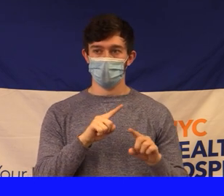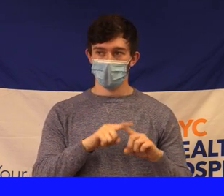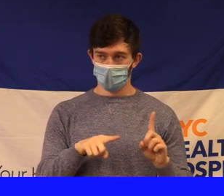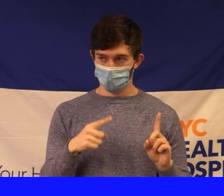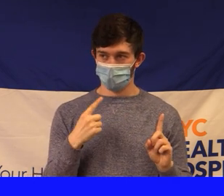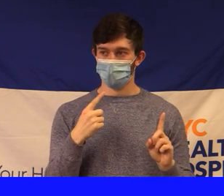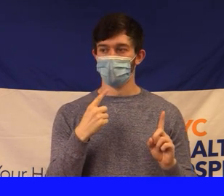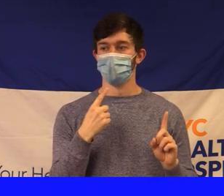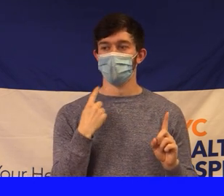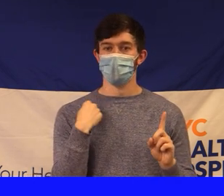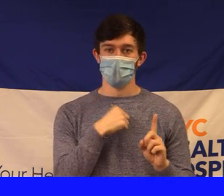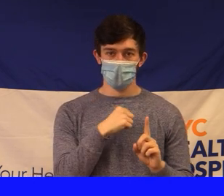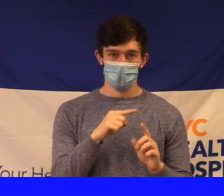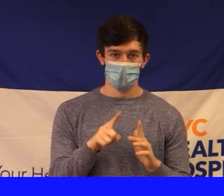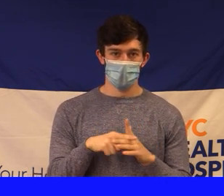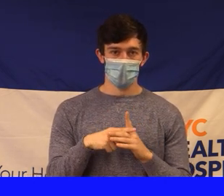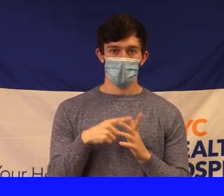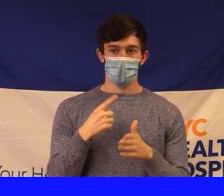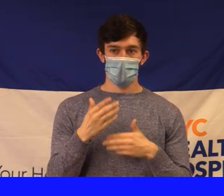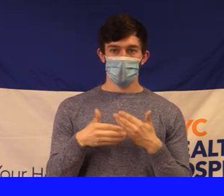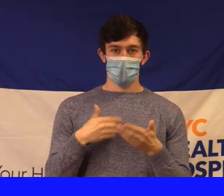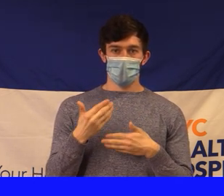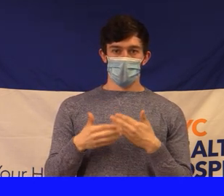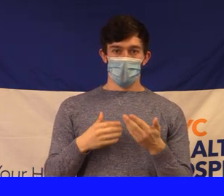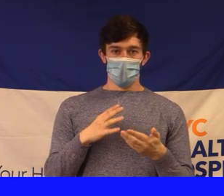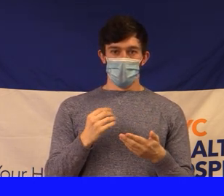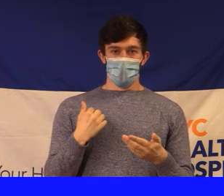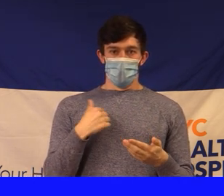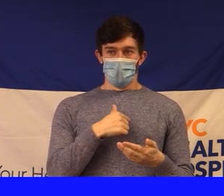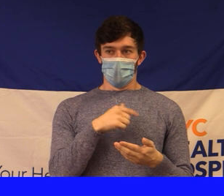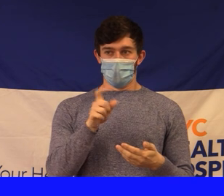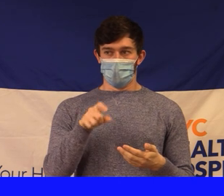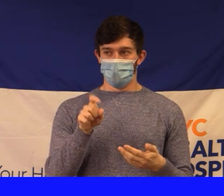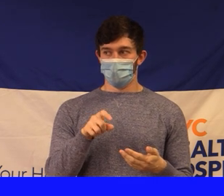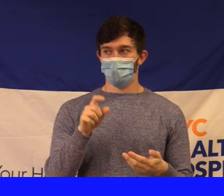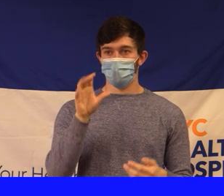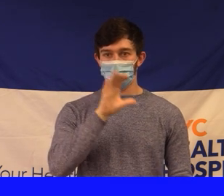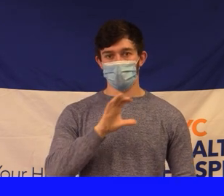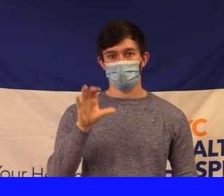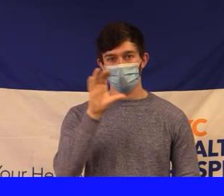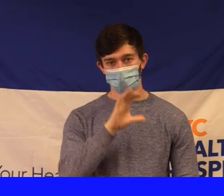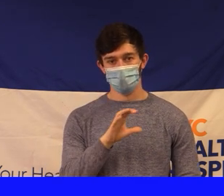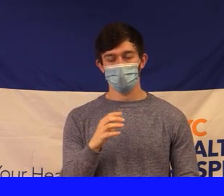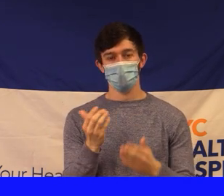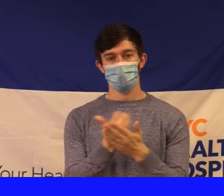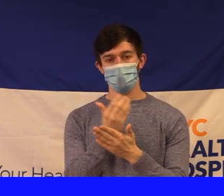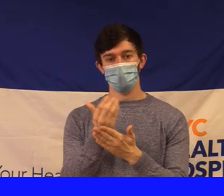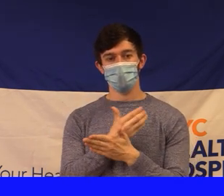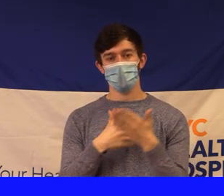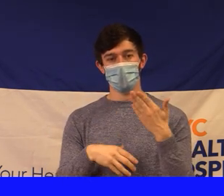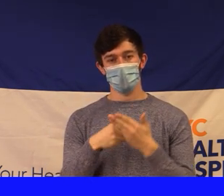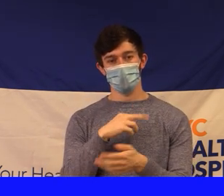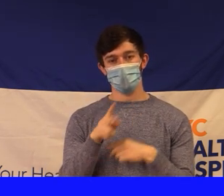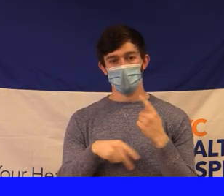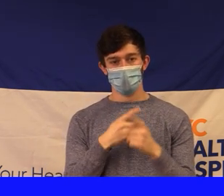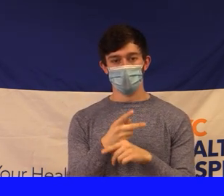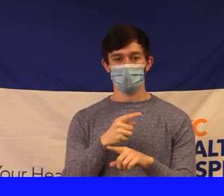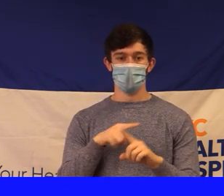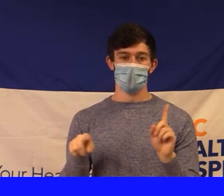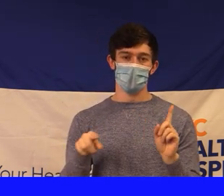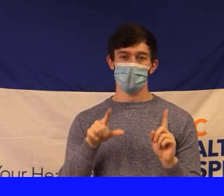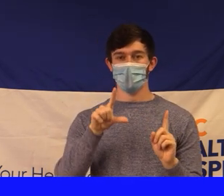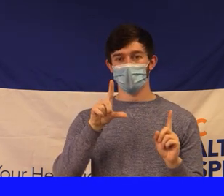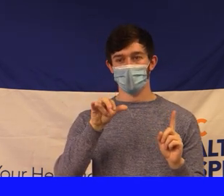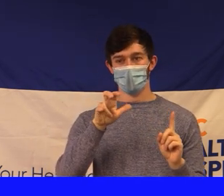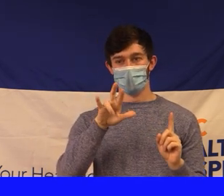we're starting this process up, and I think we need to explore these new additional pilots. But on liveries, maybe